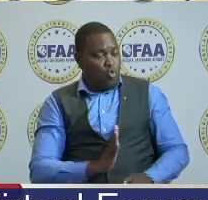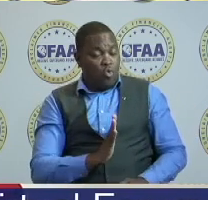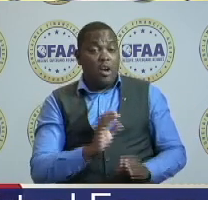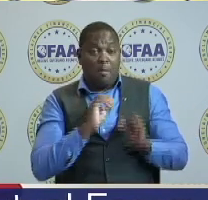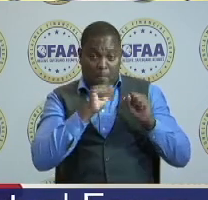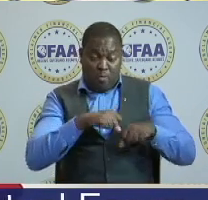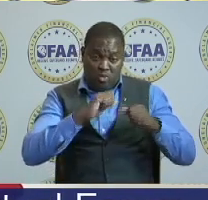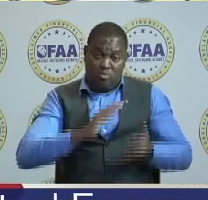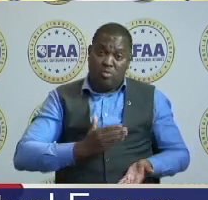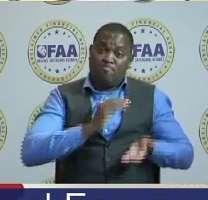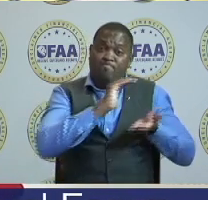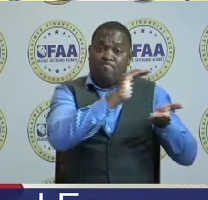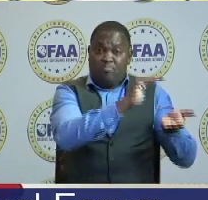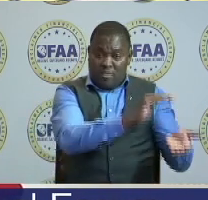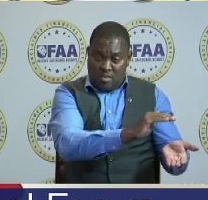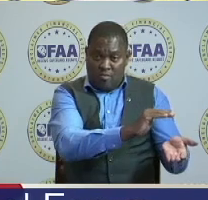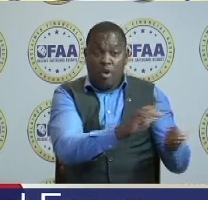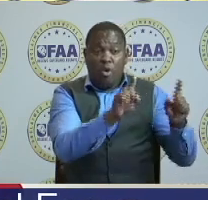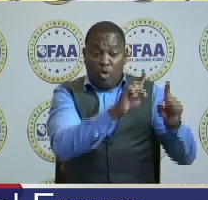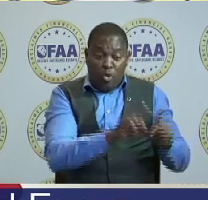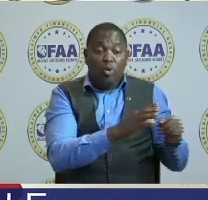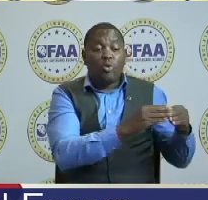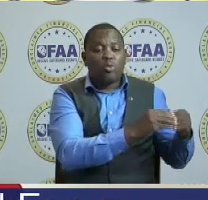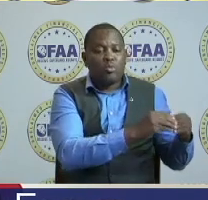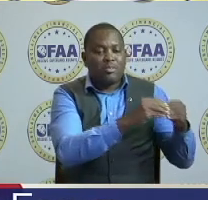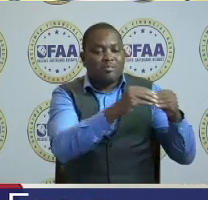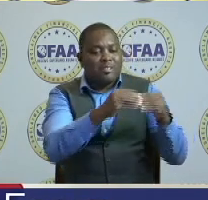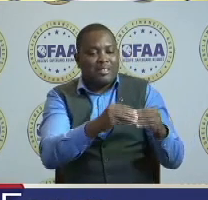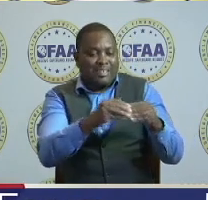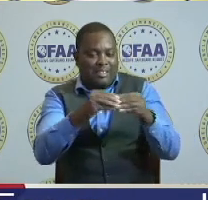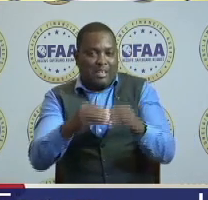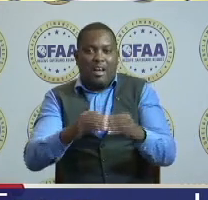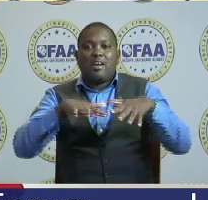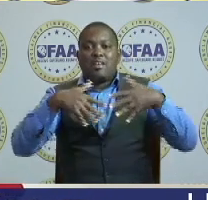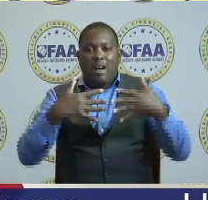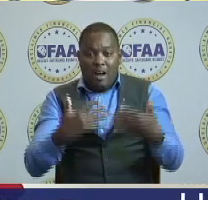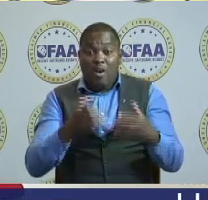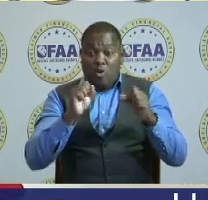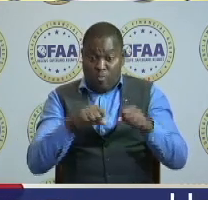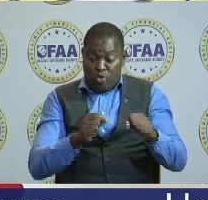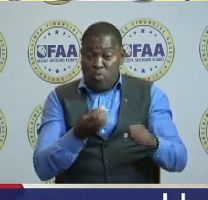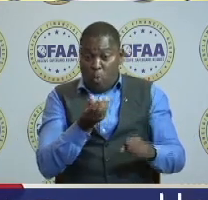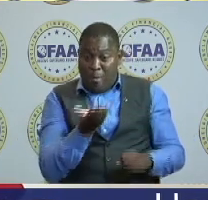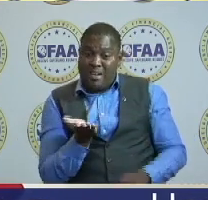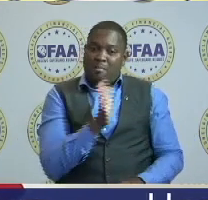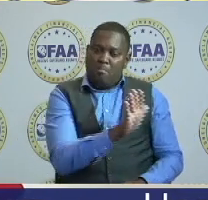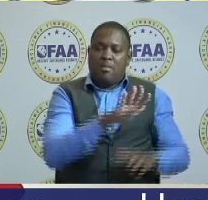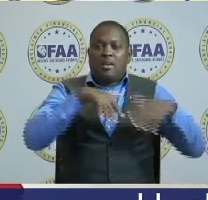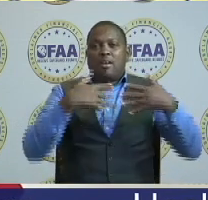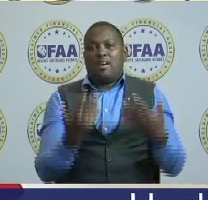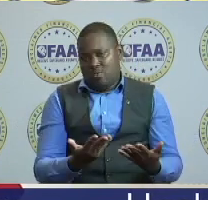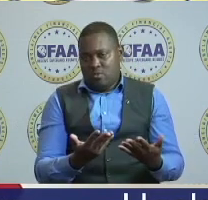financial assets and to guide them in even how to be able to claim their money back. And what the authority